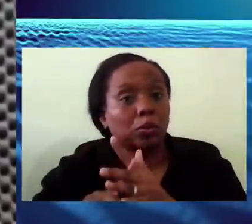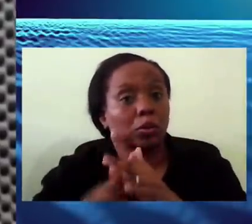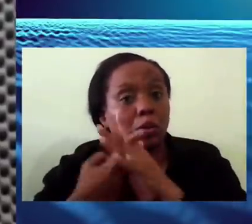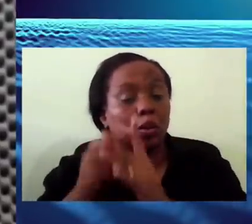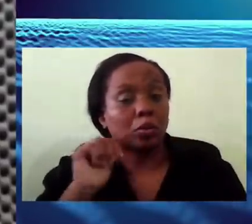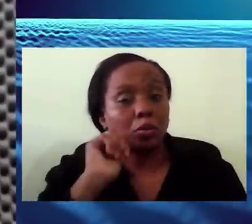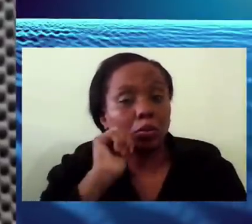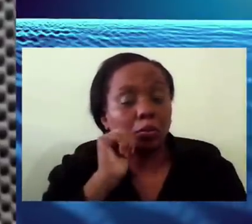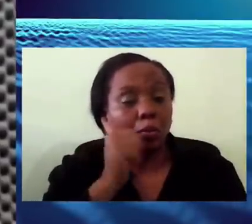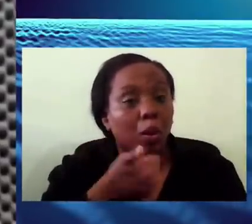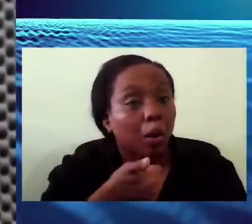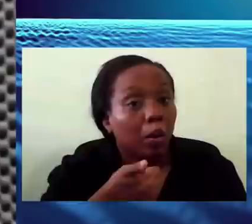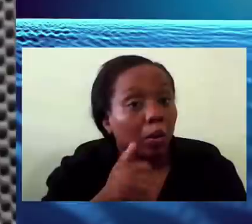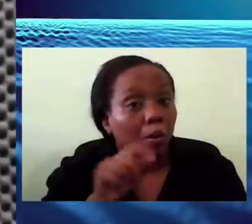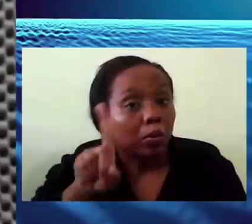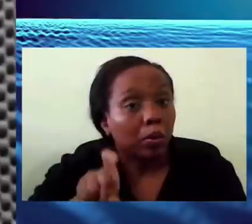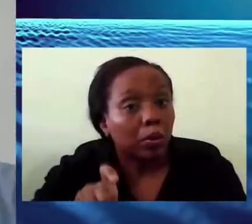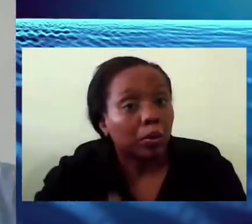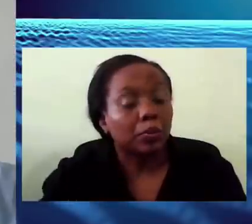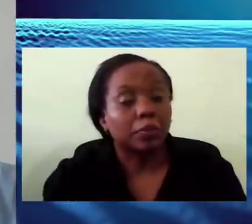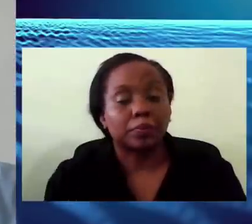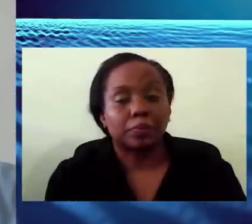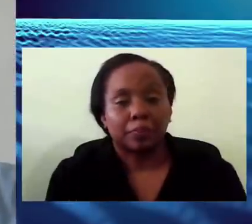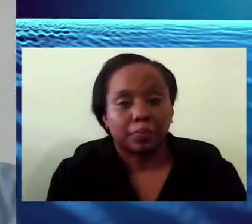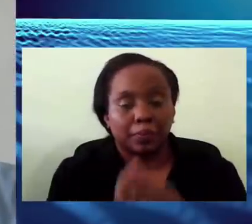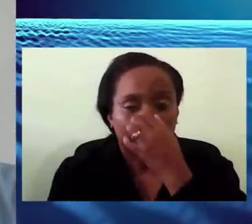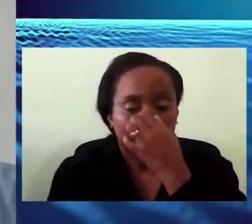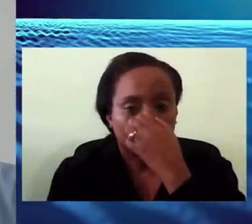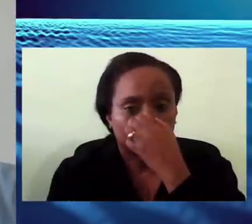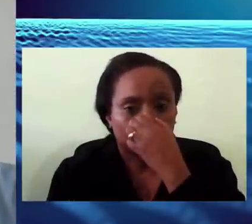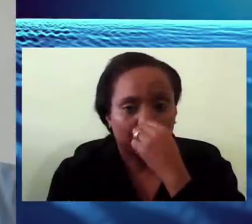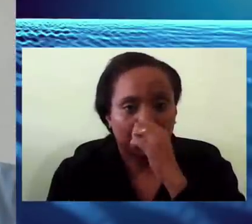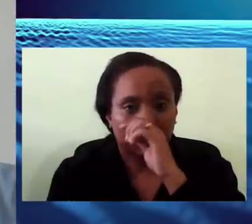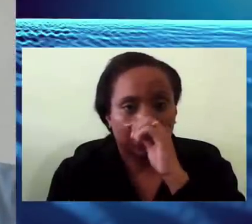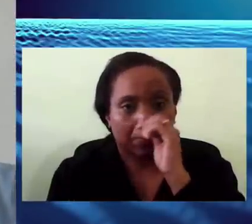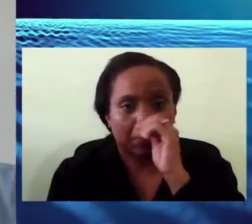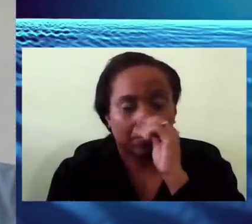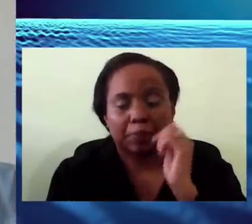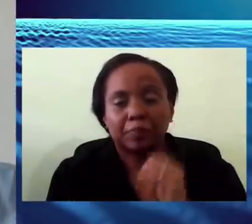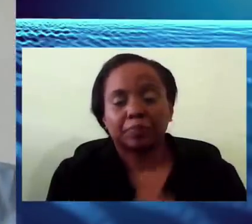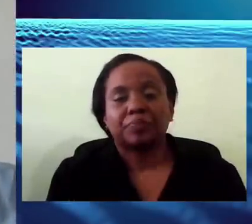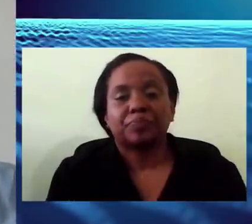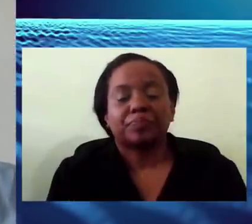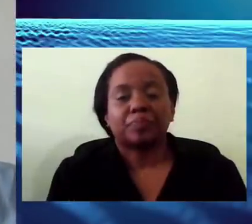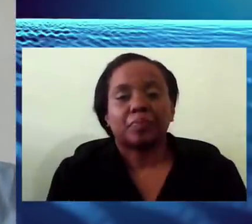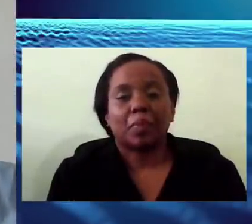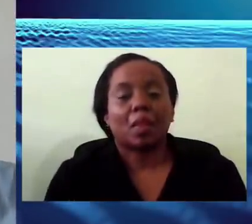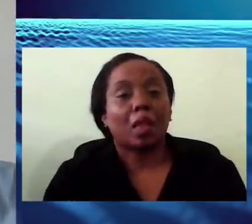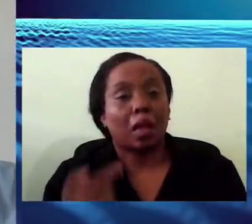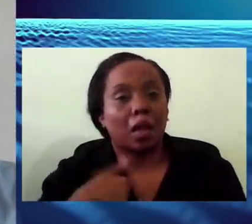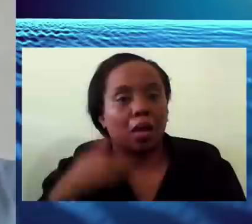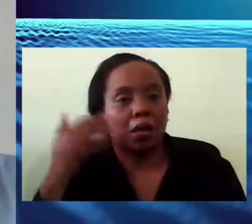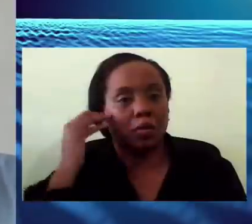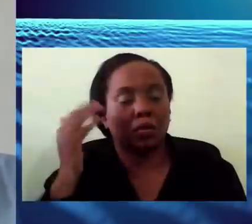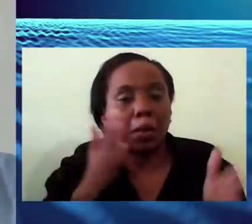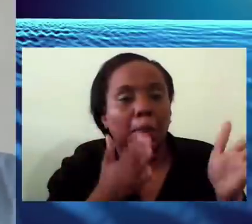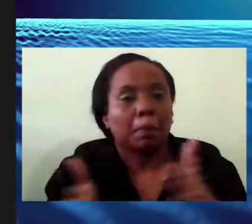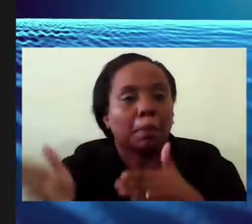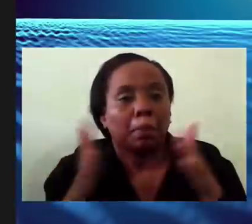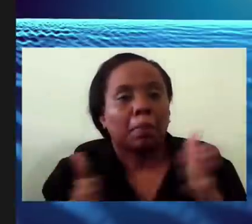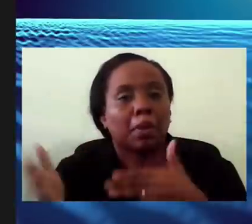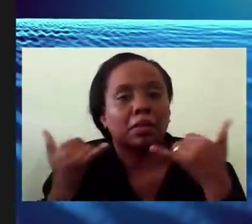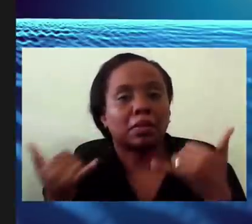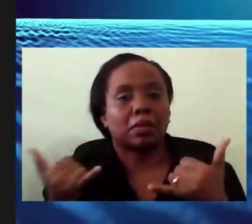administrating the second doses tomorrow? I know that things are being put in place for that, but as I have